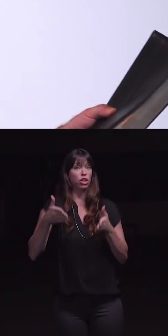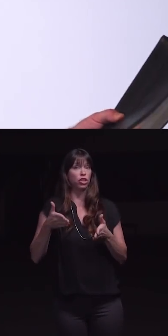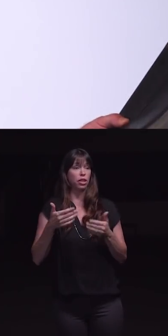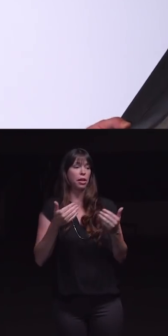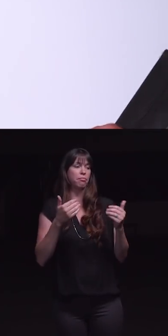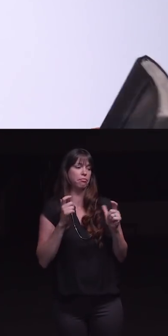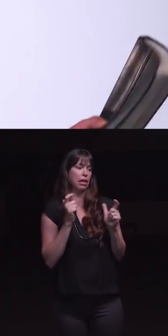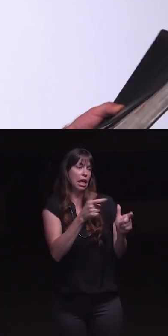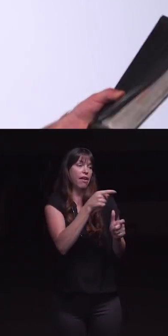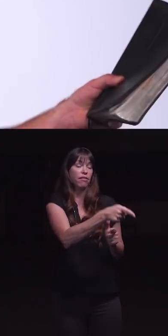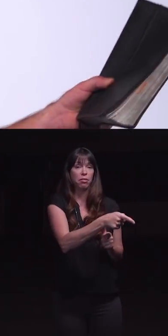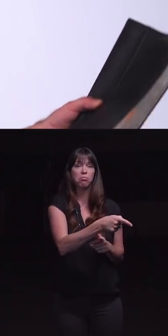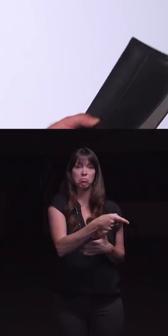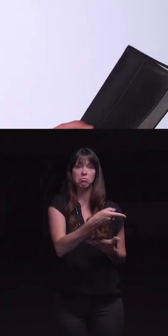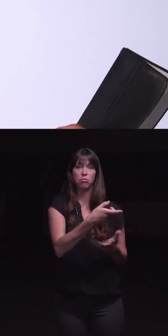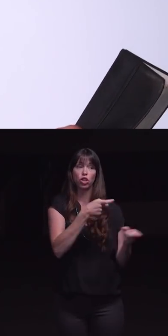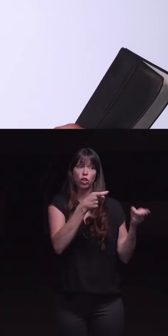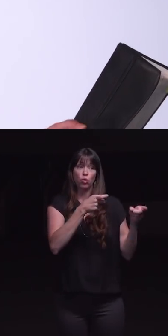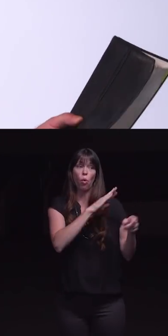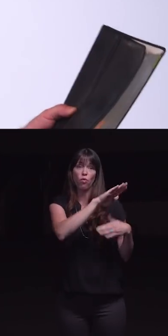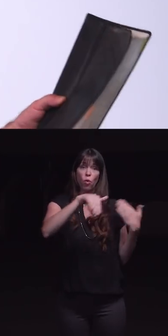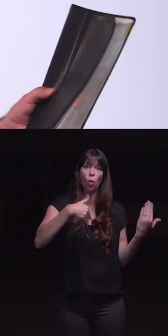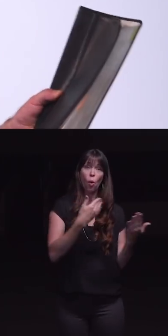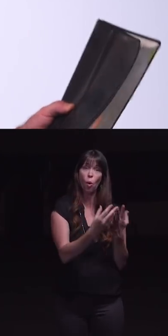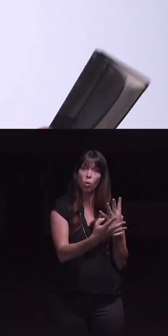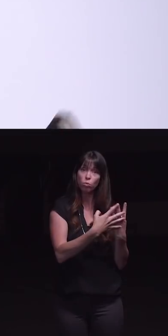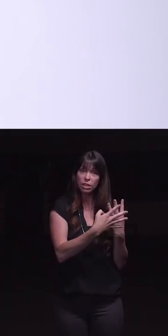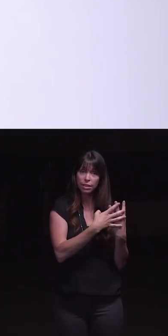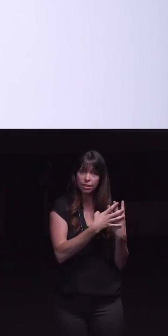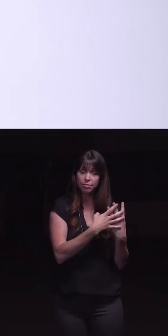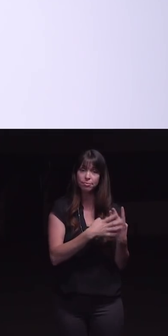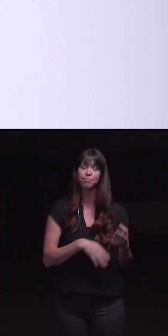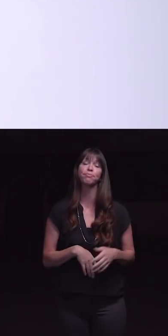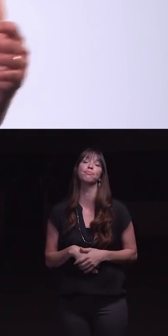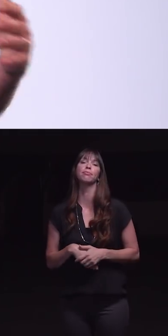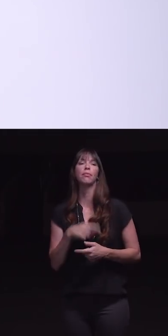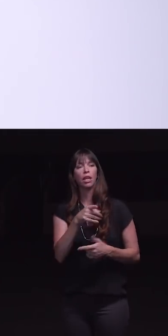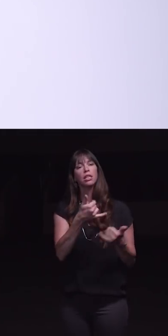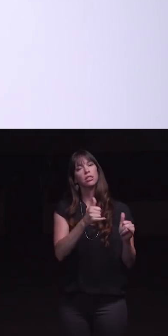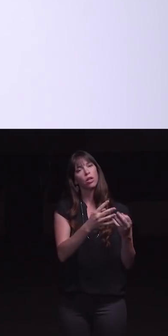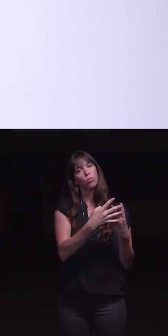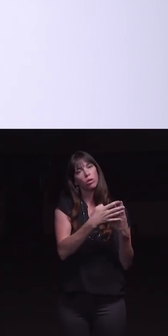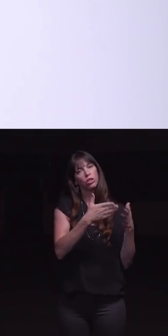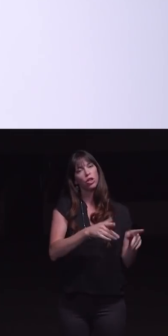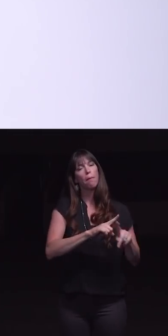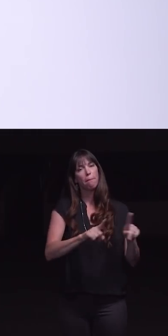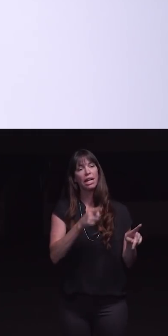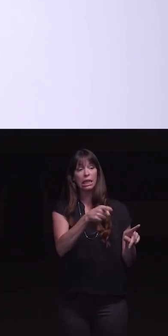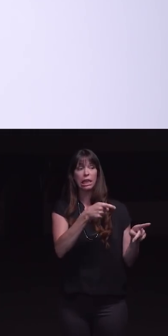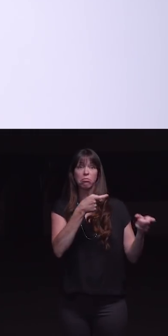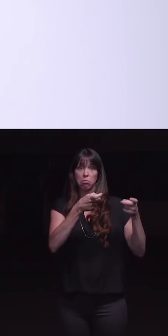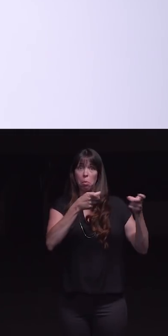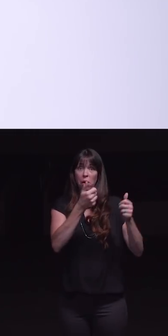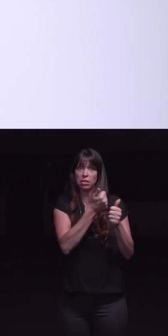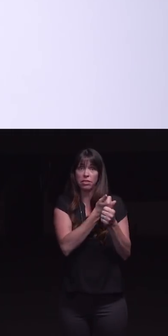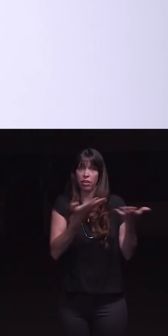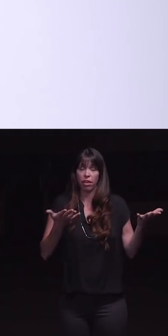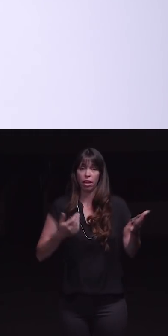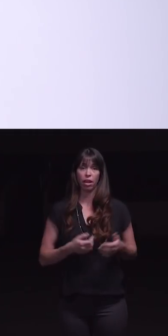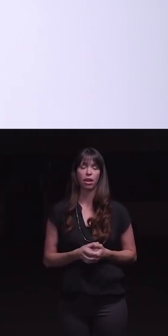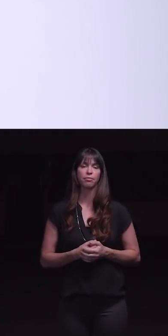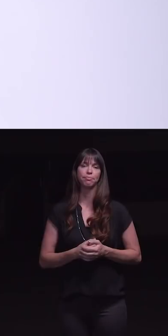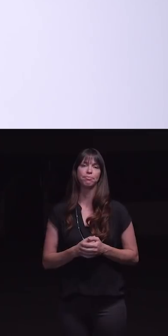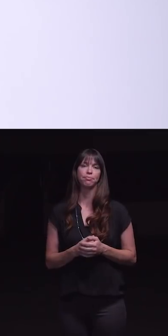running the prison. Now, he's still a prisoner, but he has quite a bit of flexibility, and into this prison is thrown a baker and